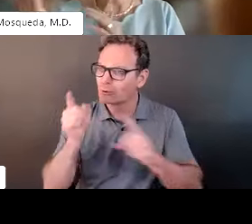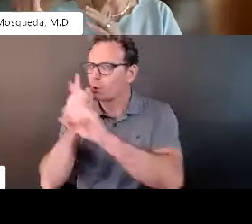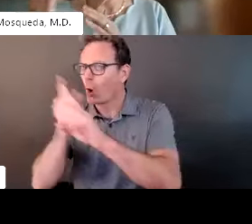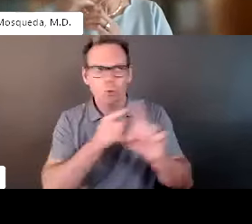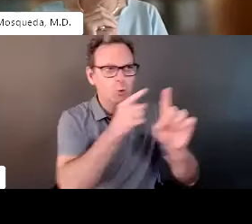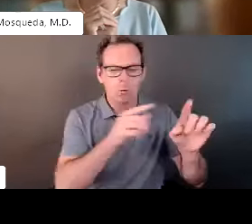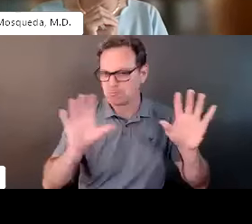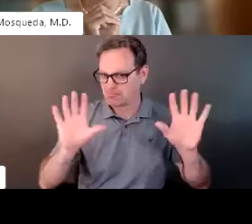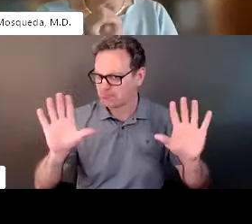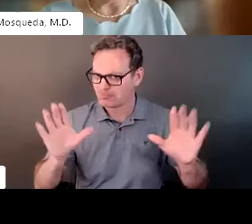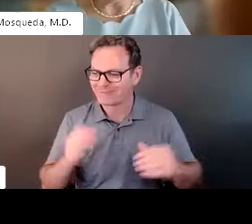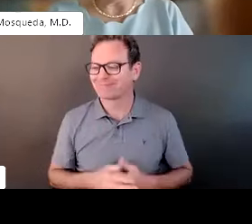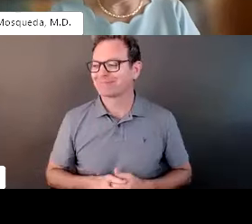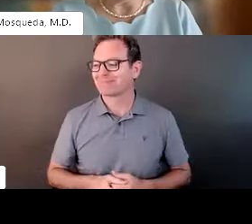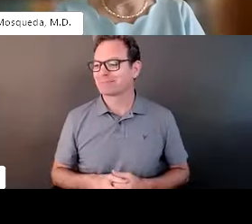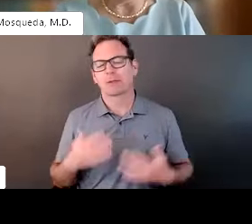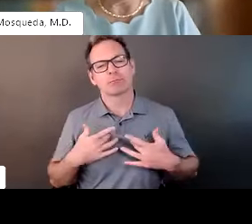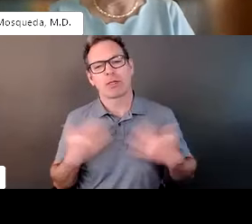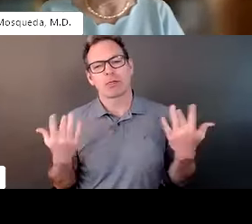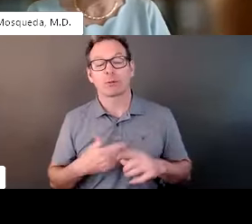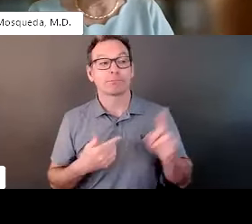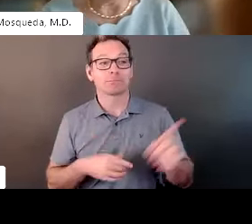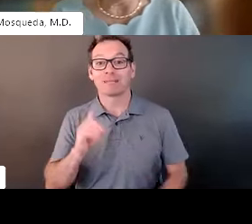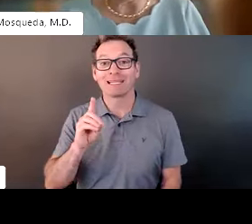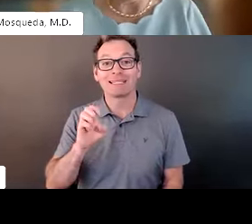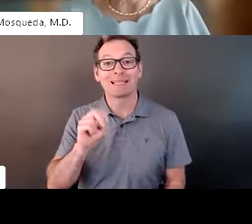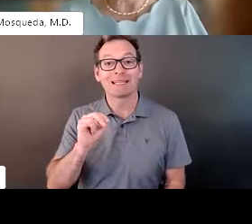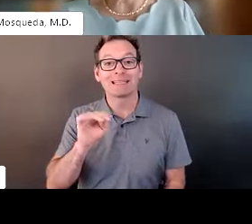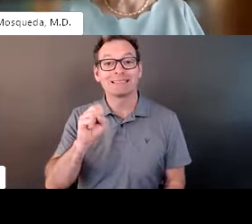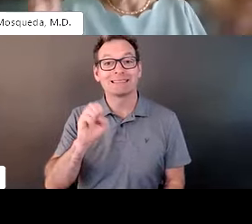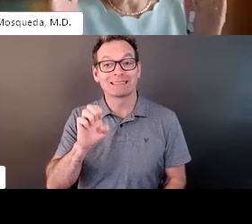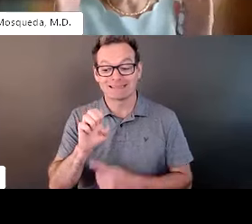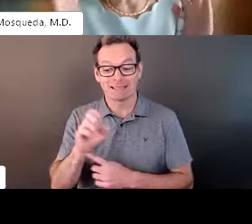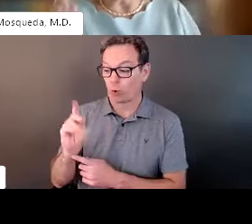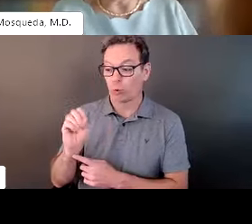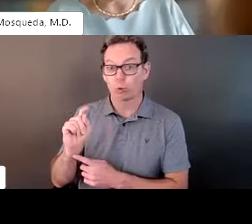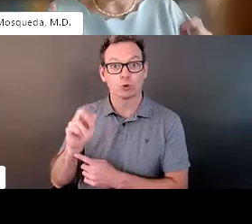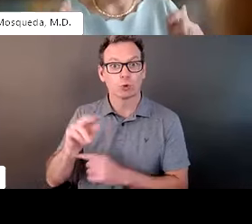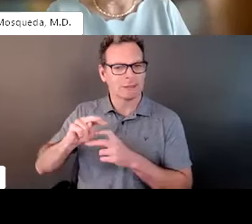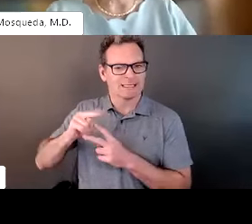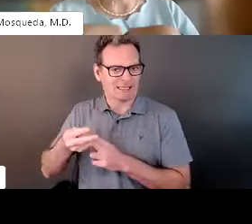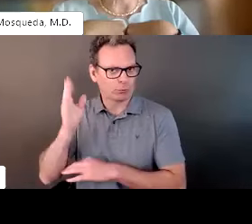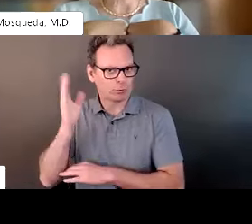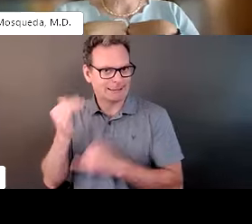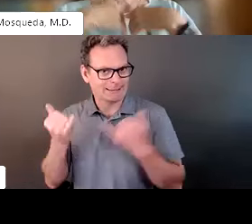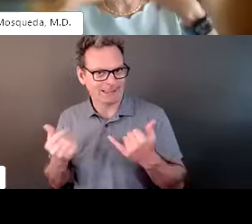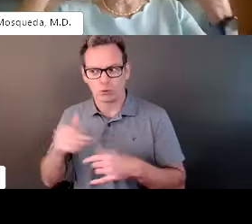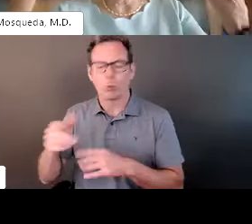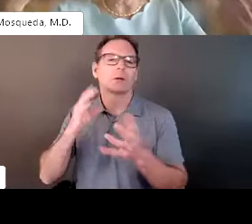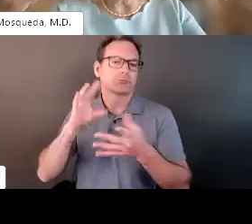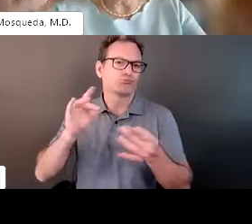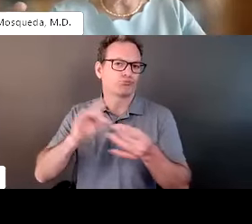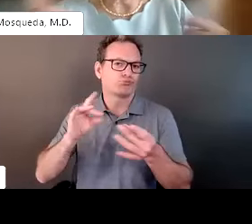I'm really pleased that Denise Koster will be following me to really focus more on the trauma-informed